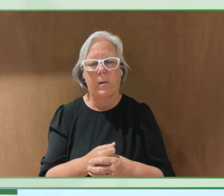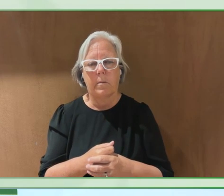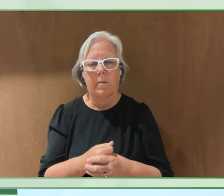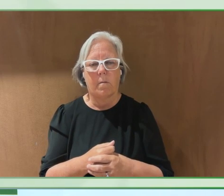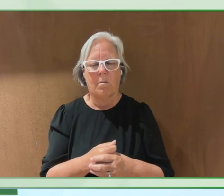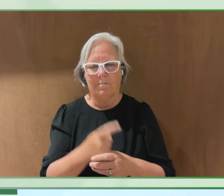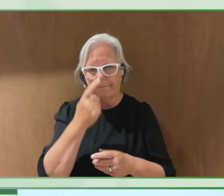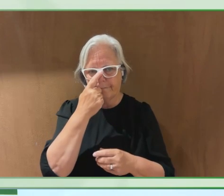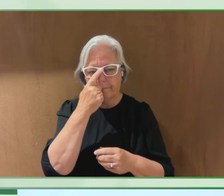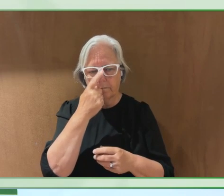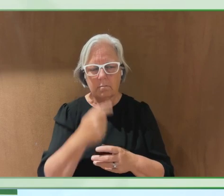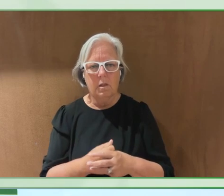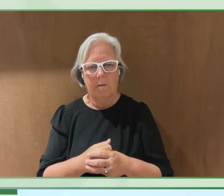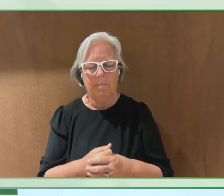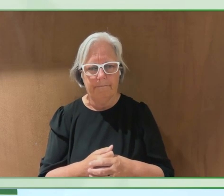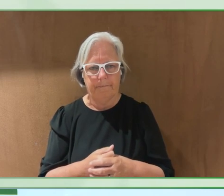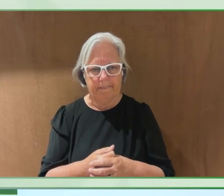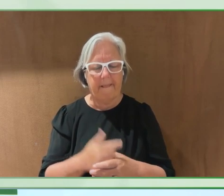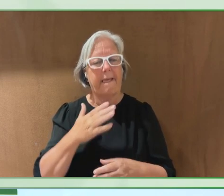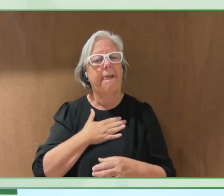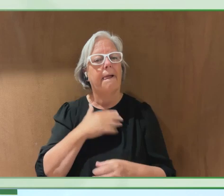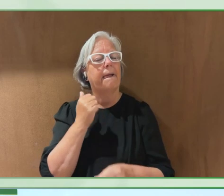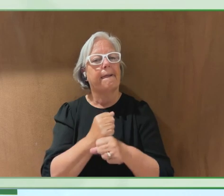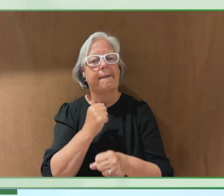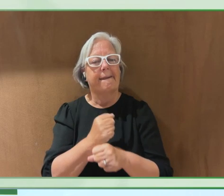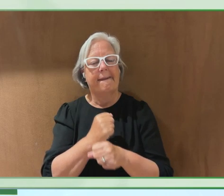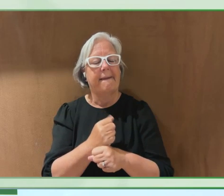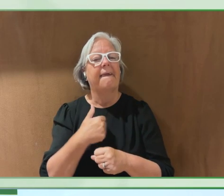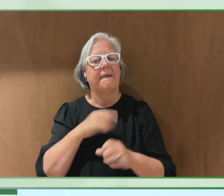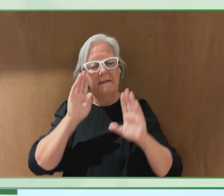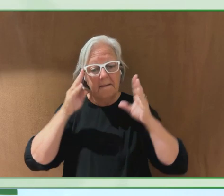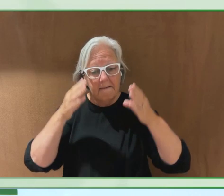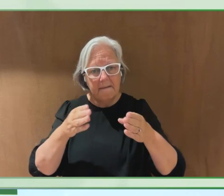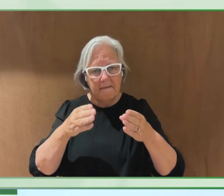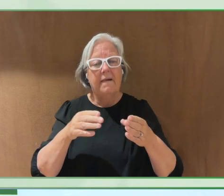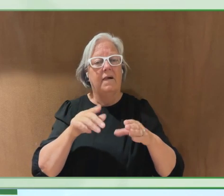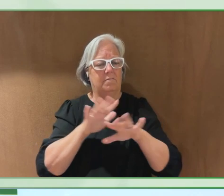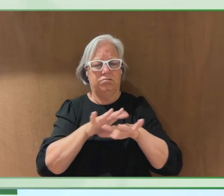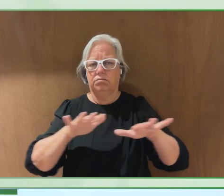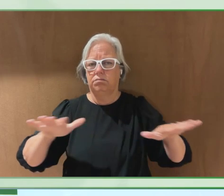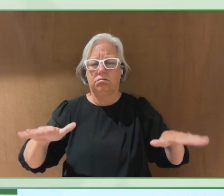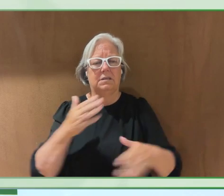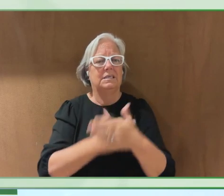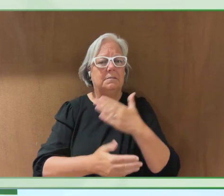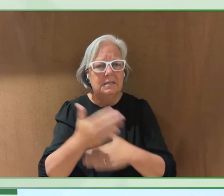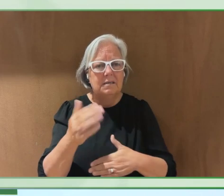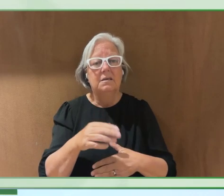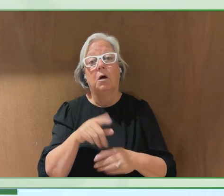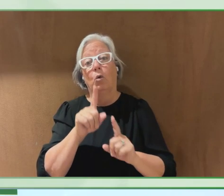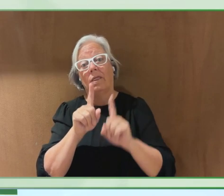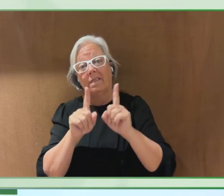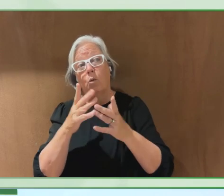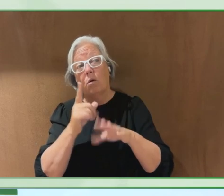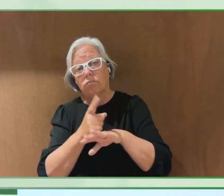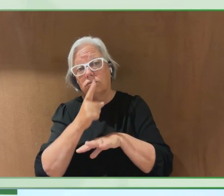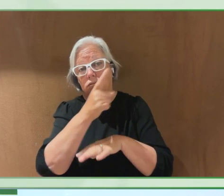The work that we do focuses across all disabilities, across rural and urban Pakistan, and we do it